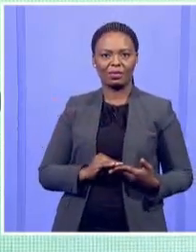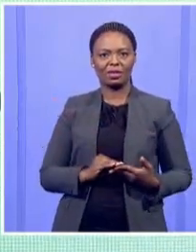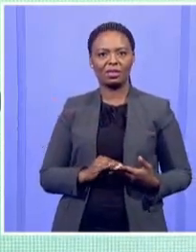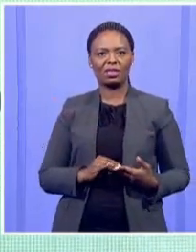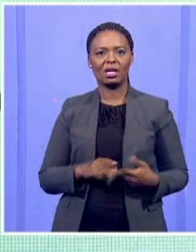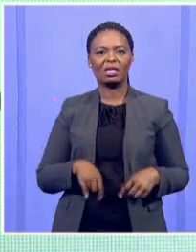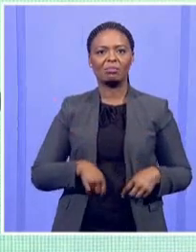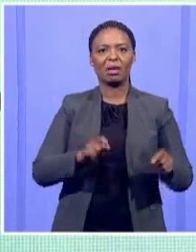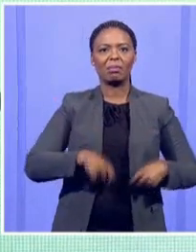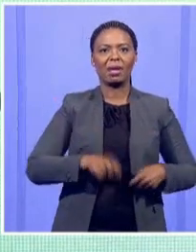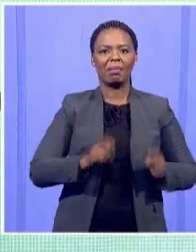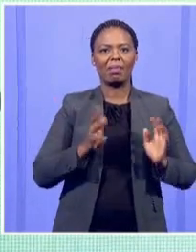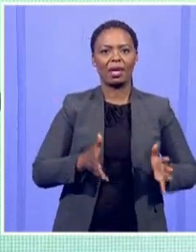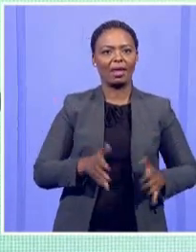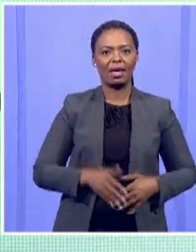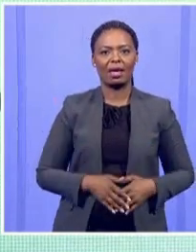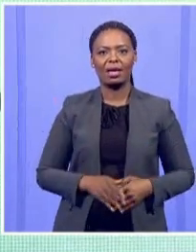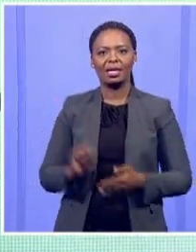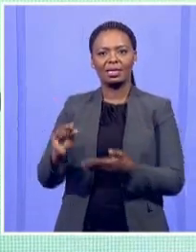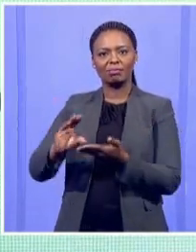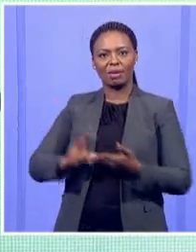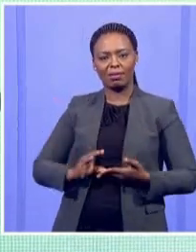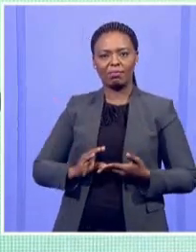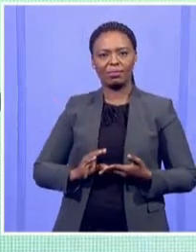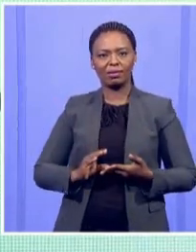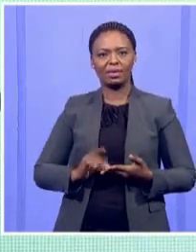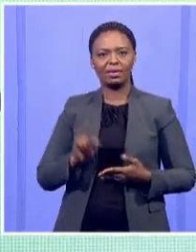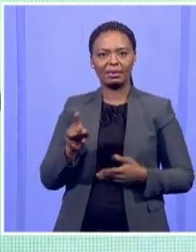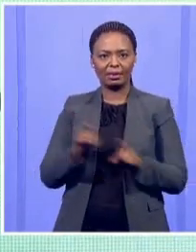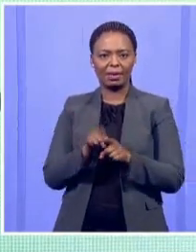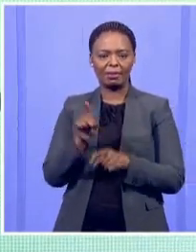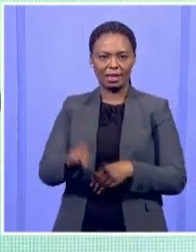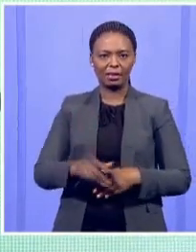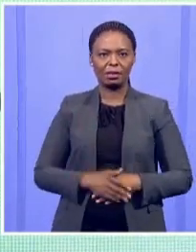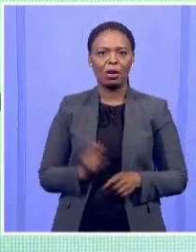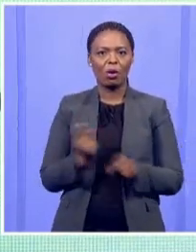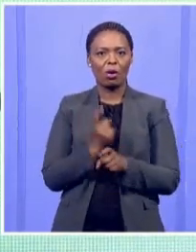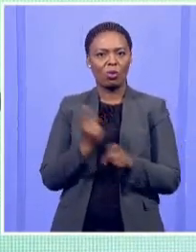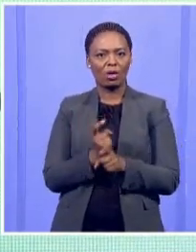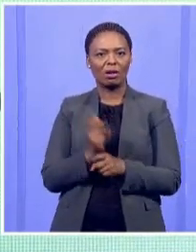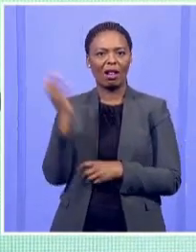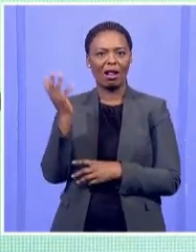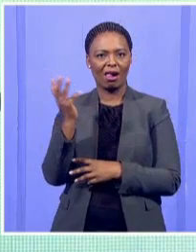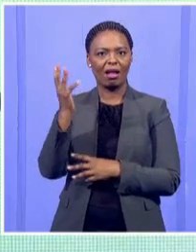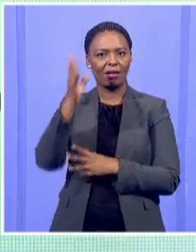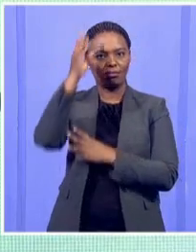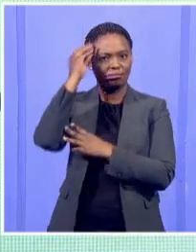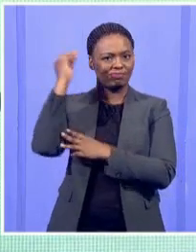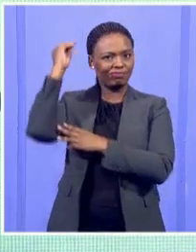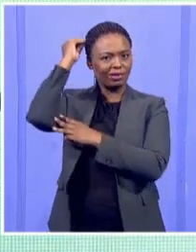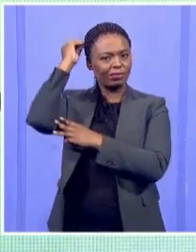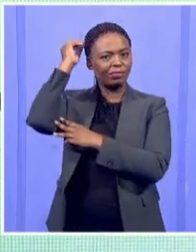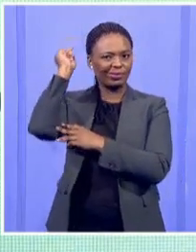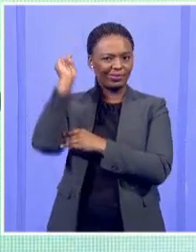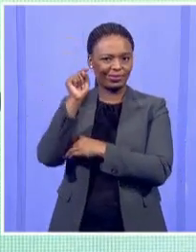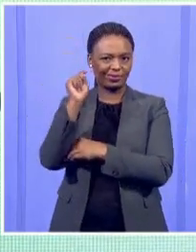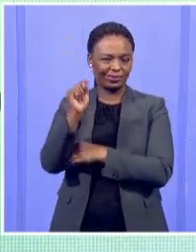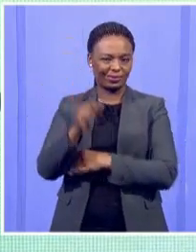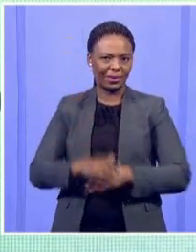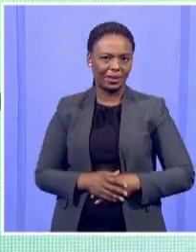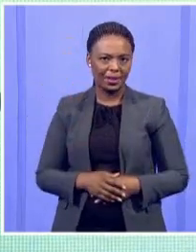an expenditure, and that's really the message we must always preach to those in